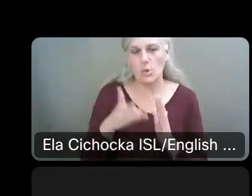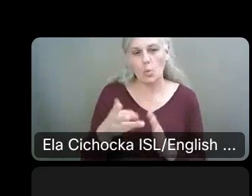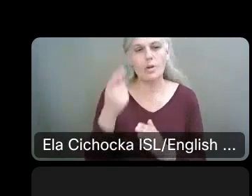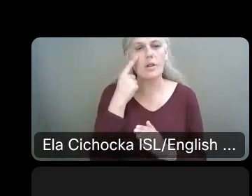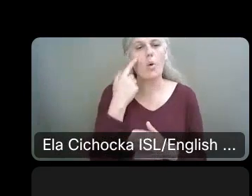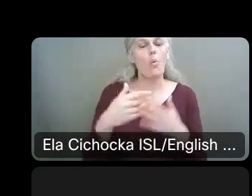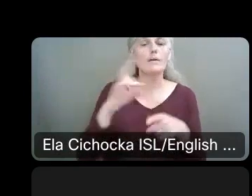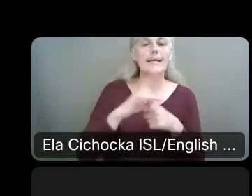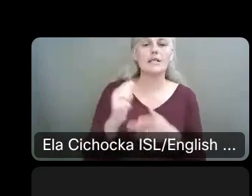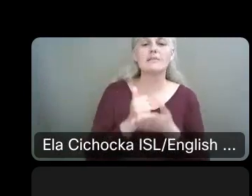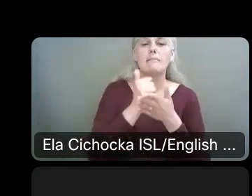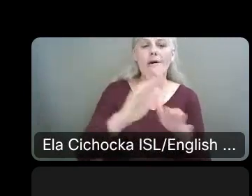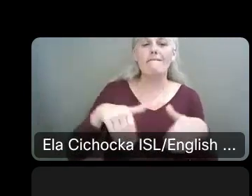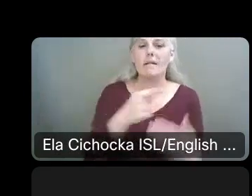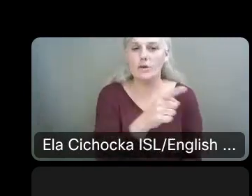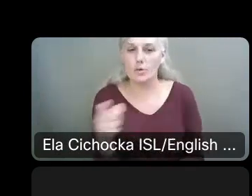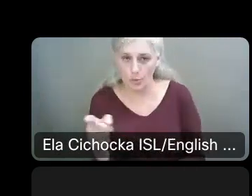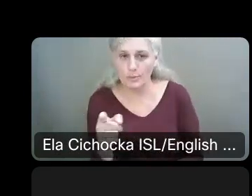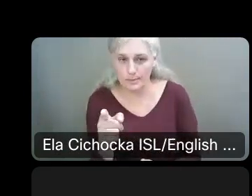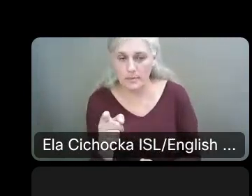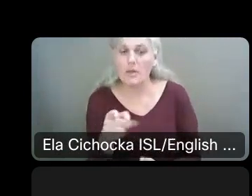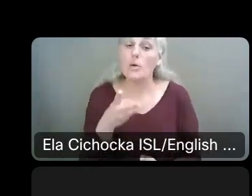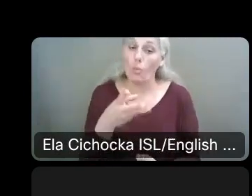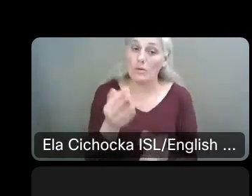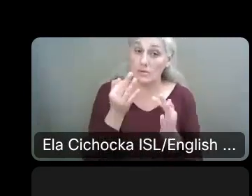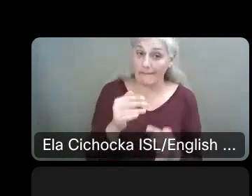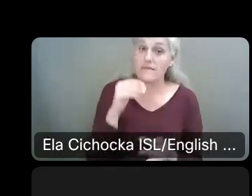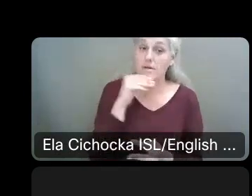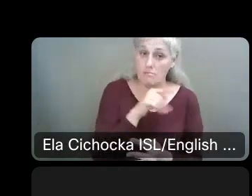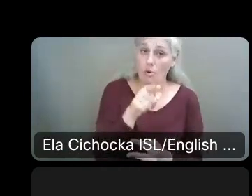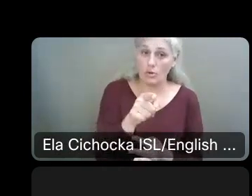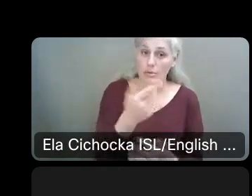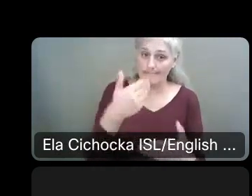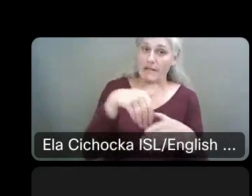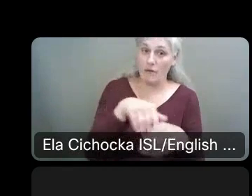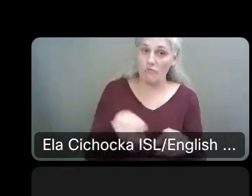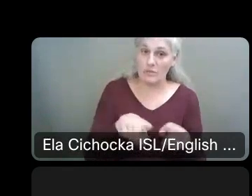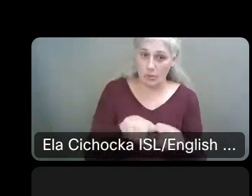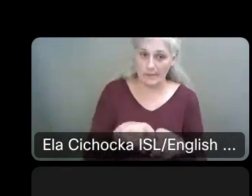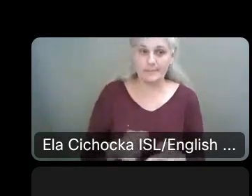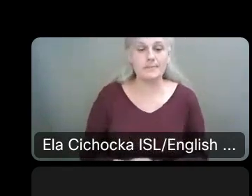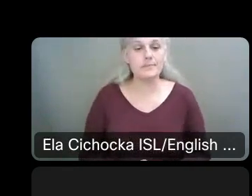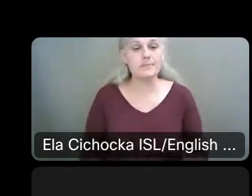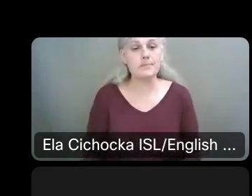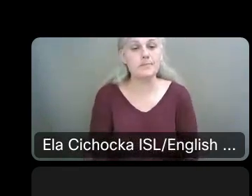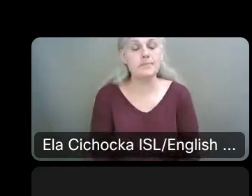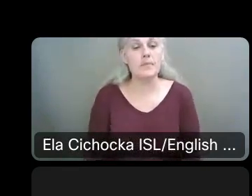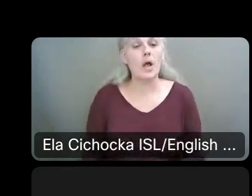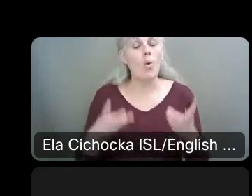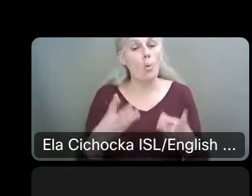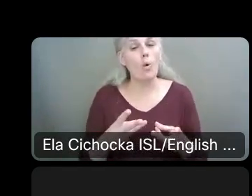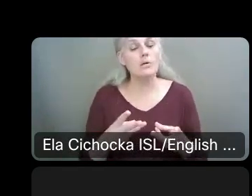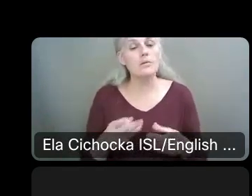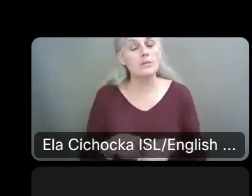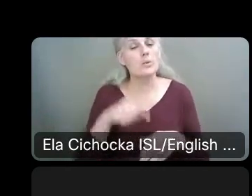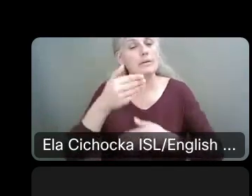what supports are out there for you. So that's definitely going to be really important to tune into. And what I want to tell you about